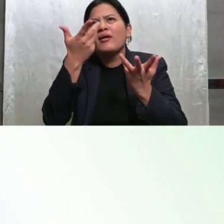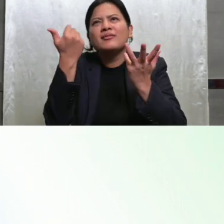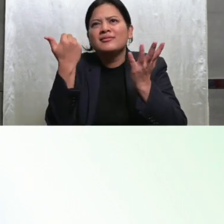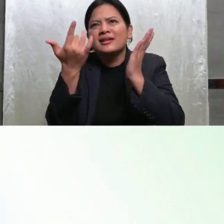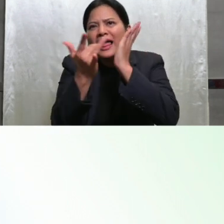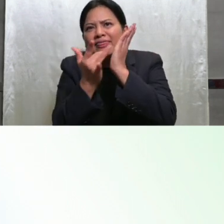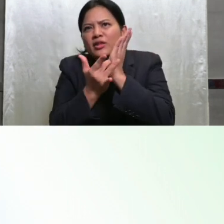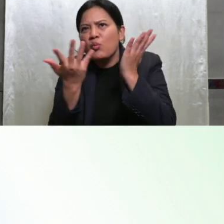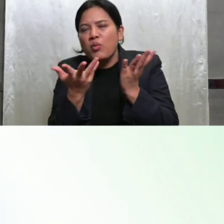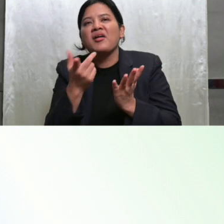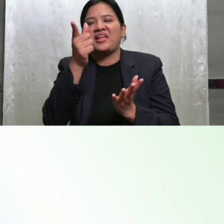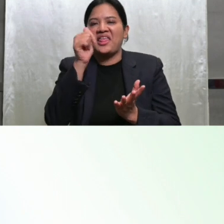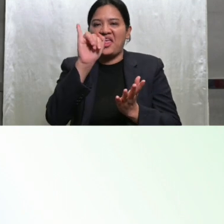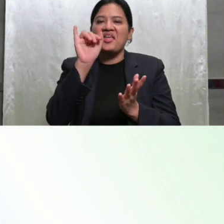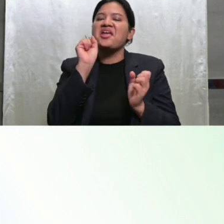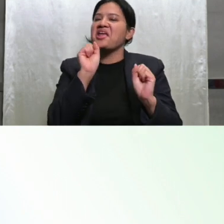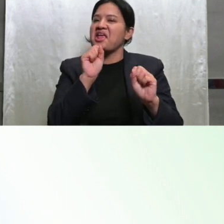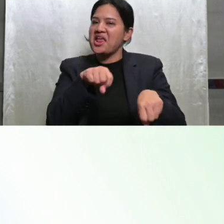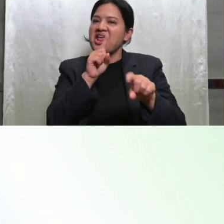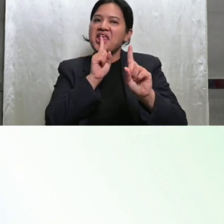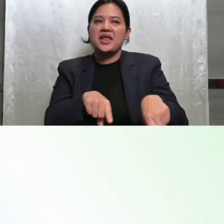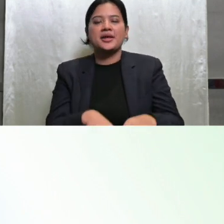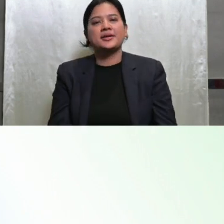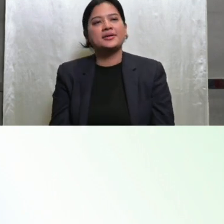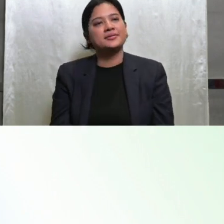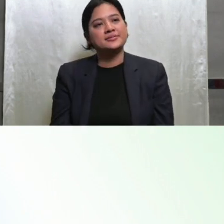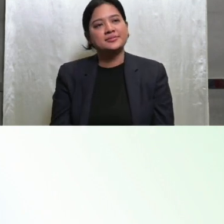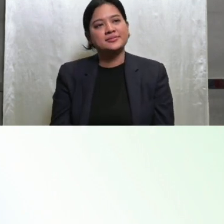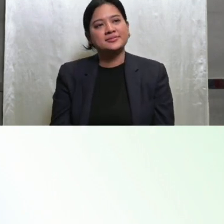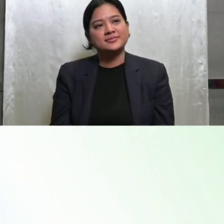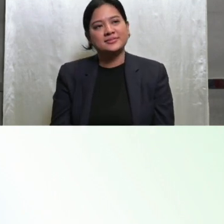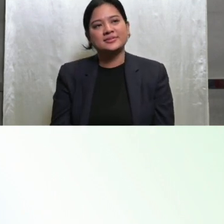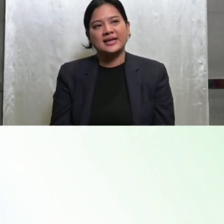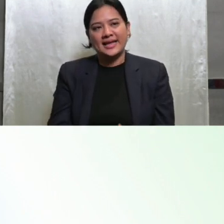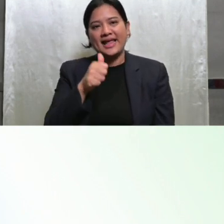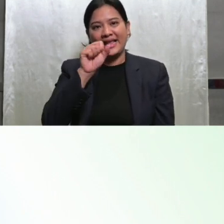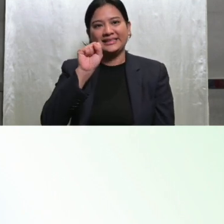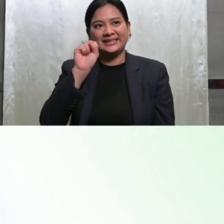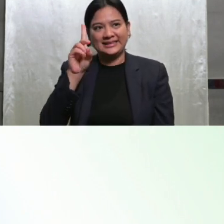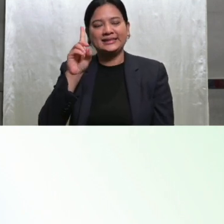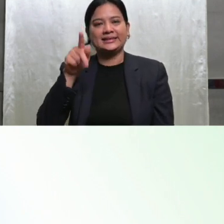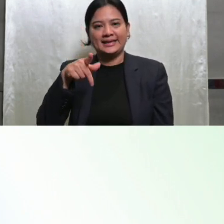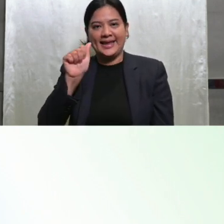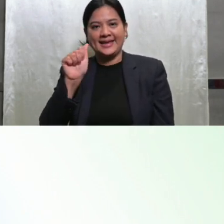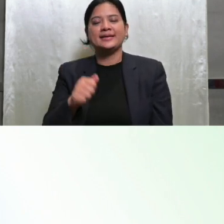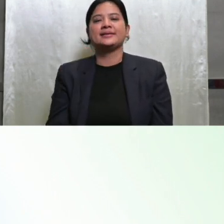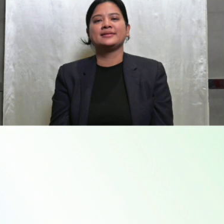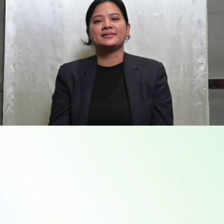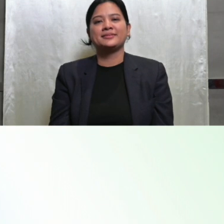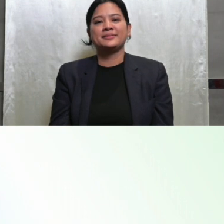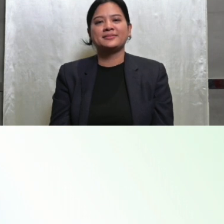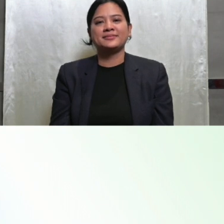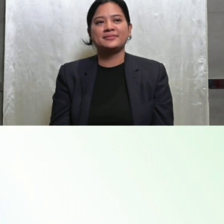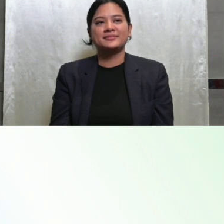skillsbuild.org/techtypequiz, or I actually put the QR code for those online. And you might want to take this quiz, and it gives you like a picture of